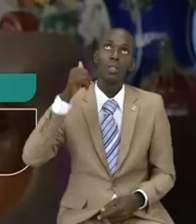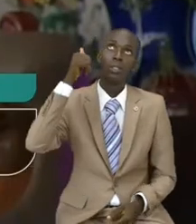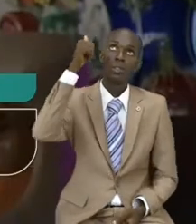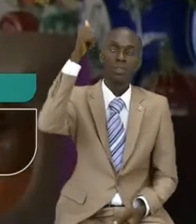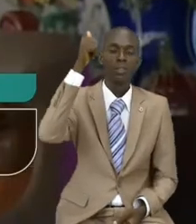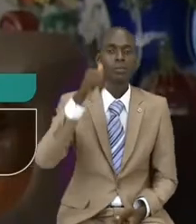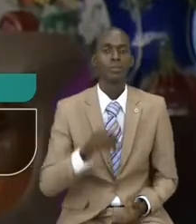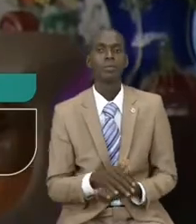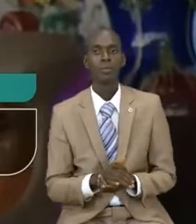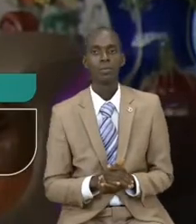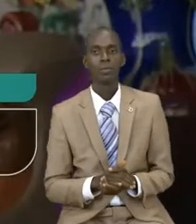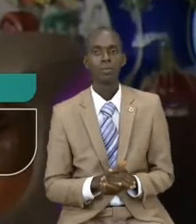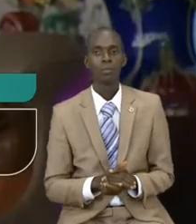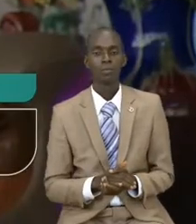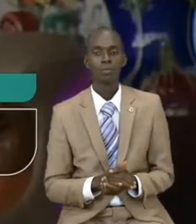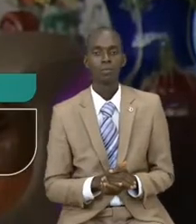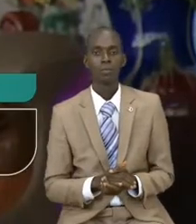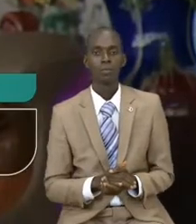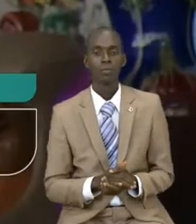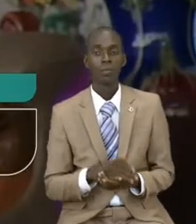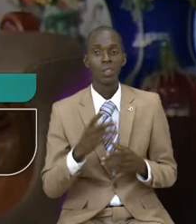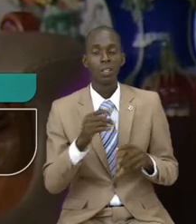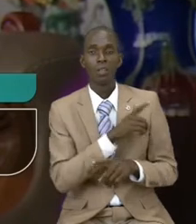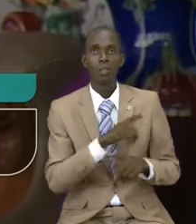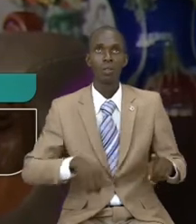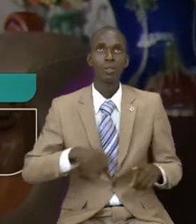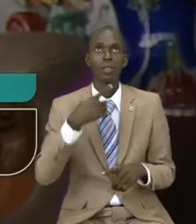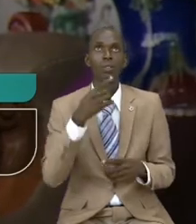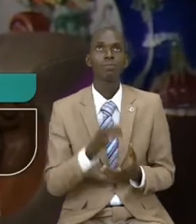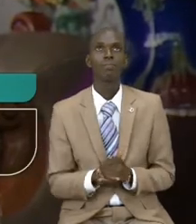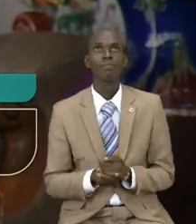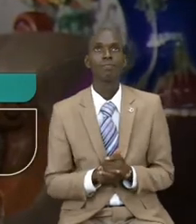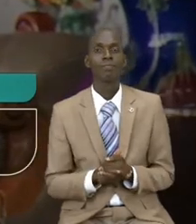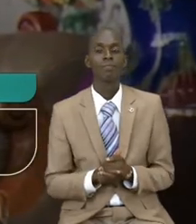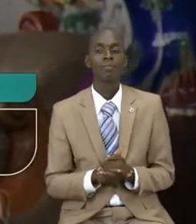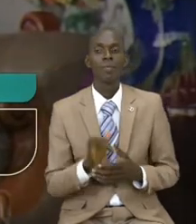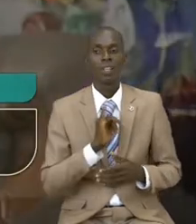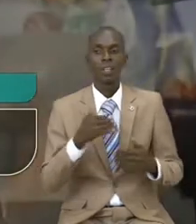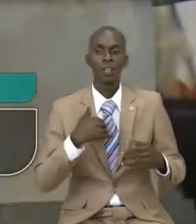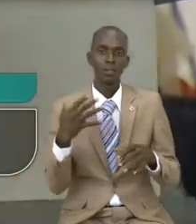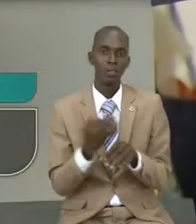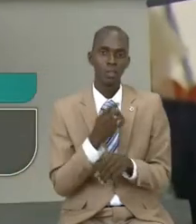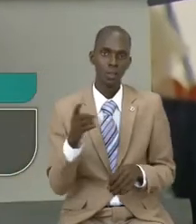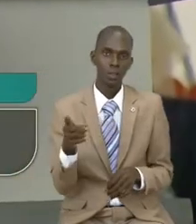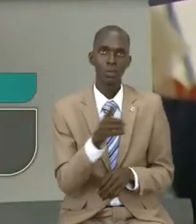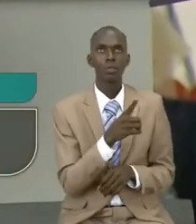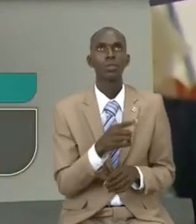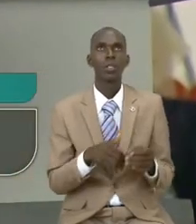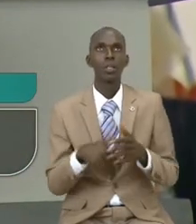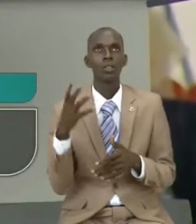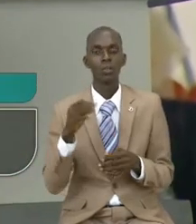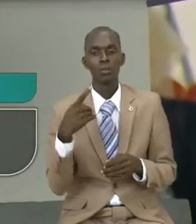myself. It's mouthful. The Lord said, I have taken you out of your